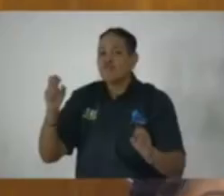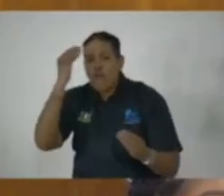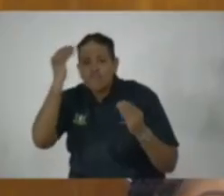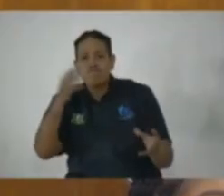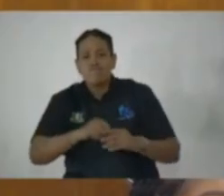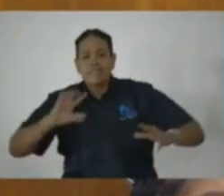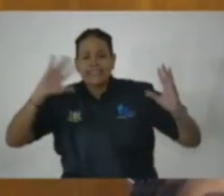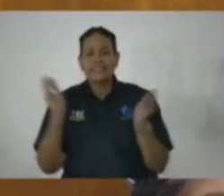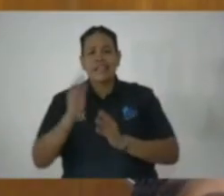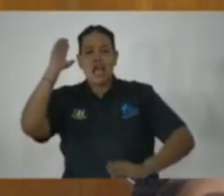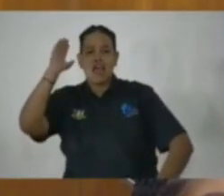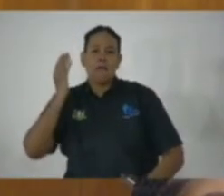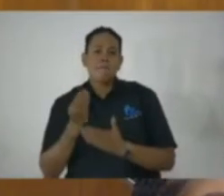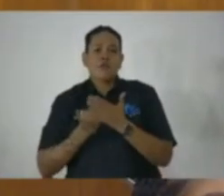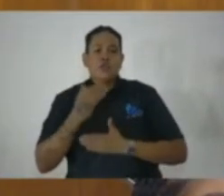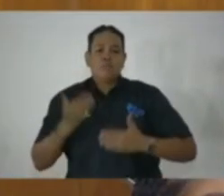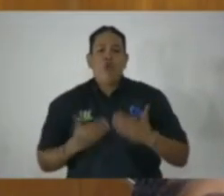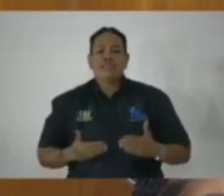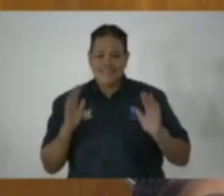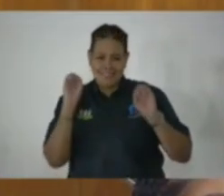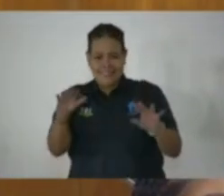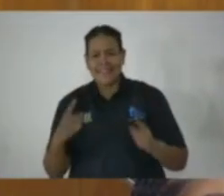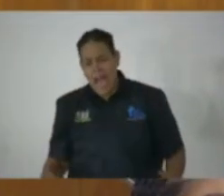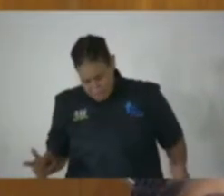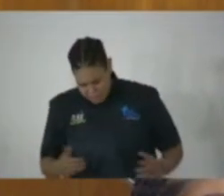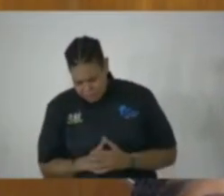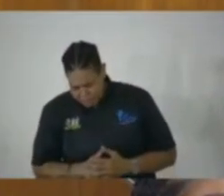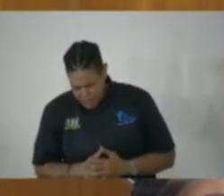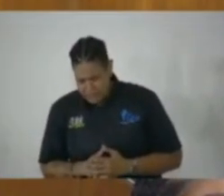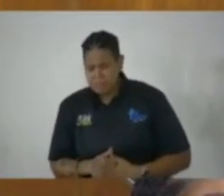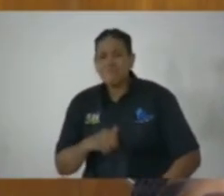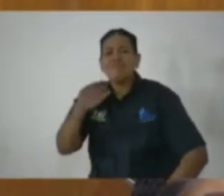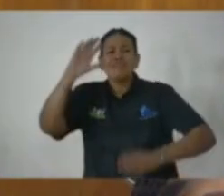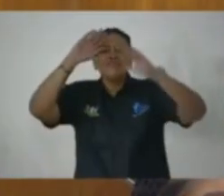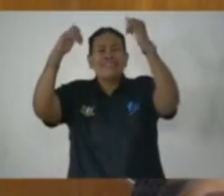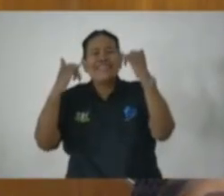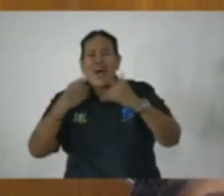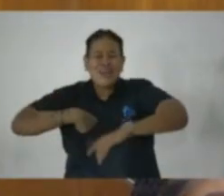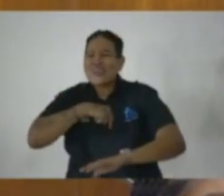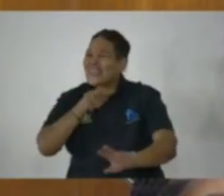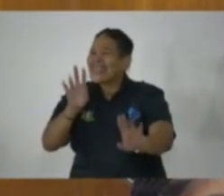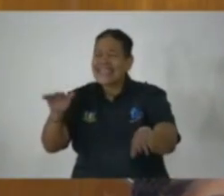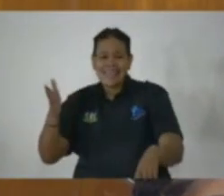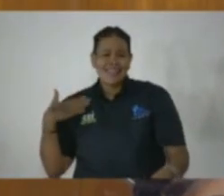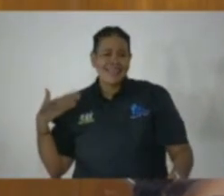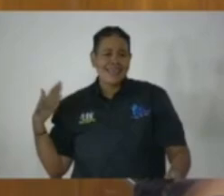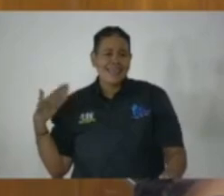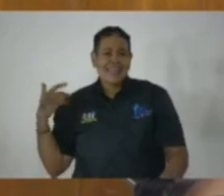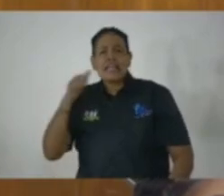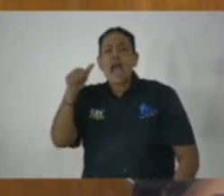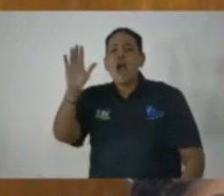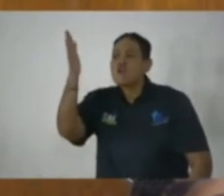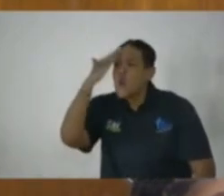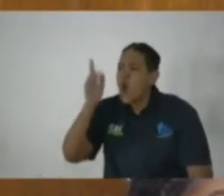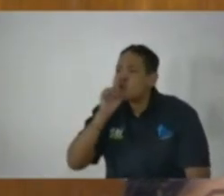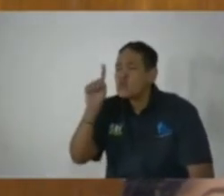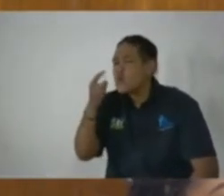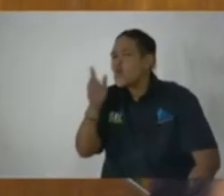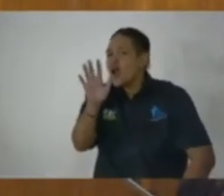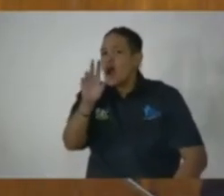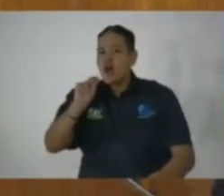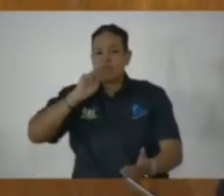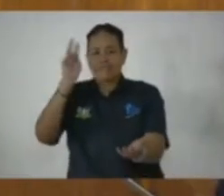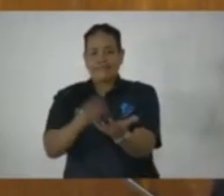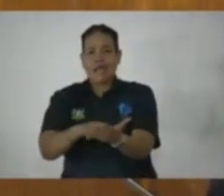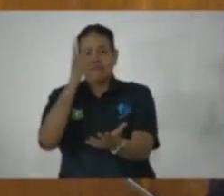this entire budgetary process. Mr. President, it is upon us that we are called not just to know the truth, but to